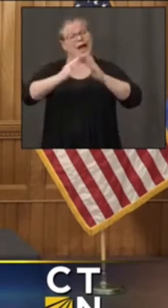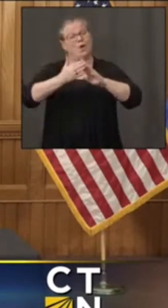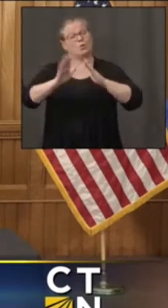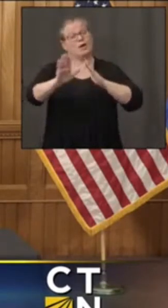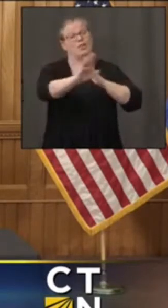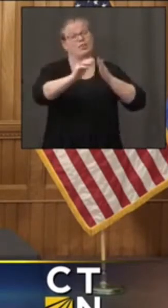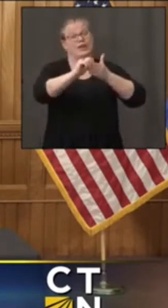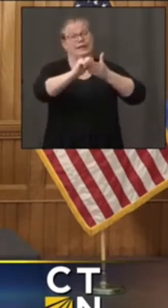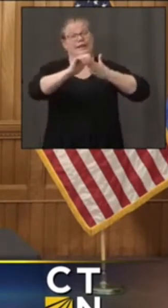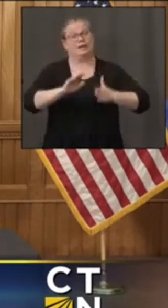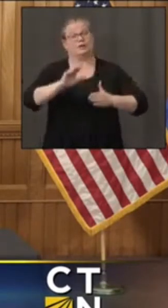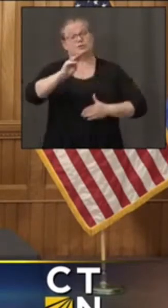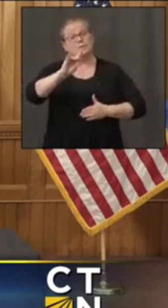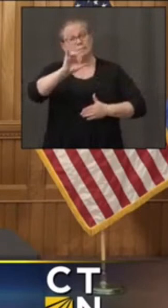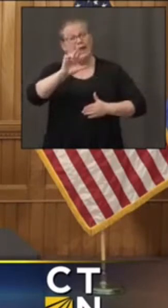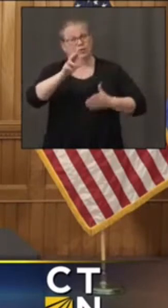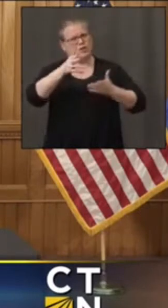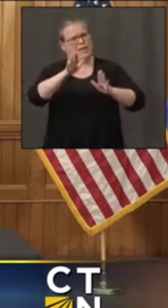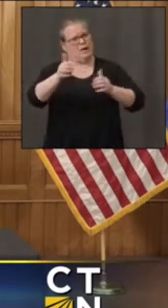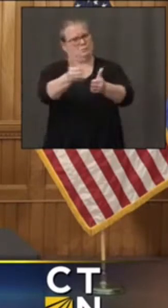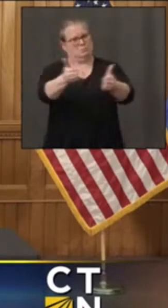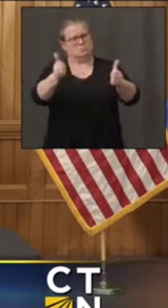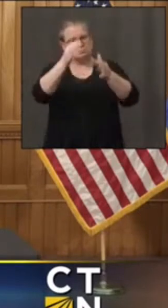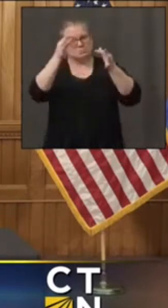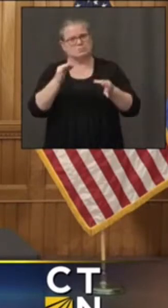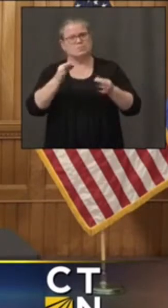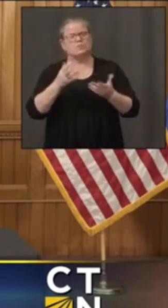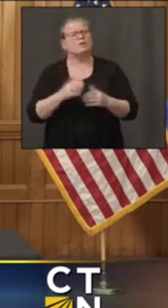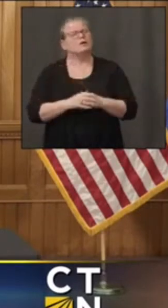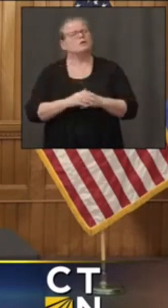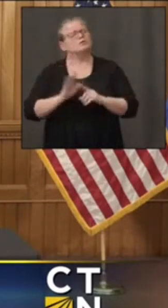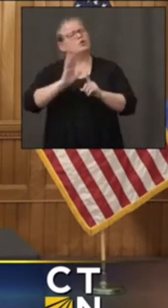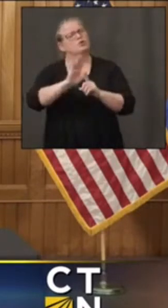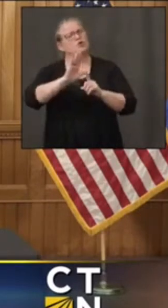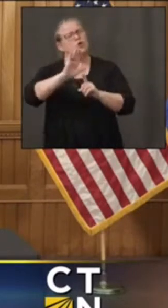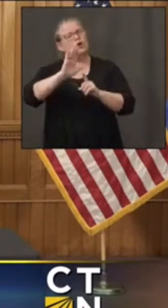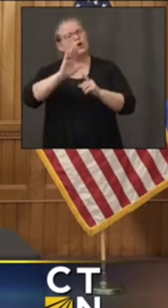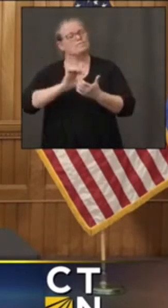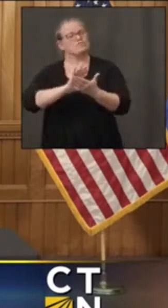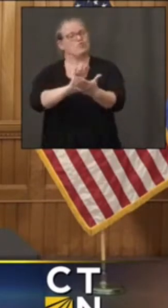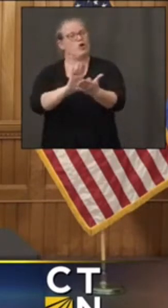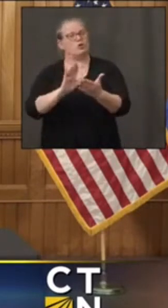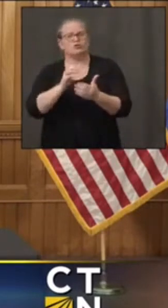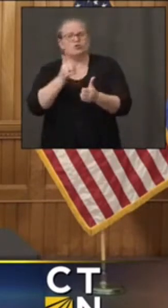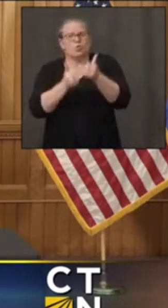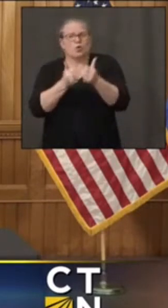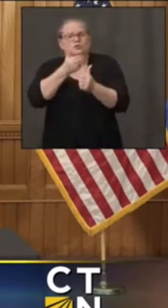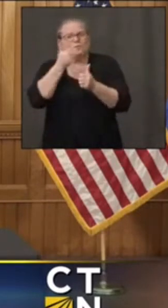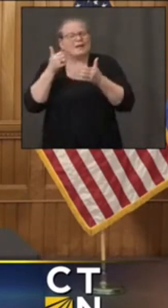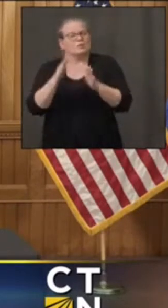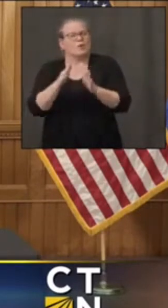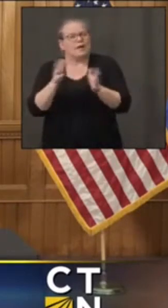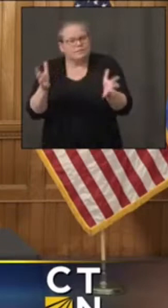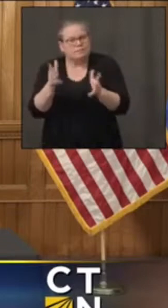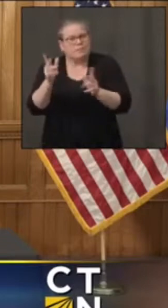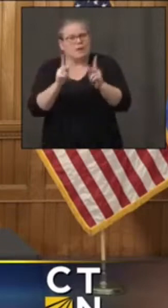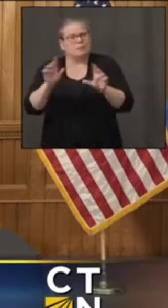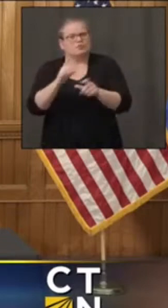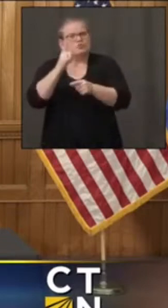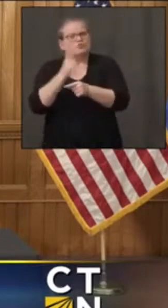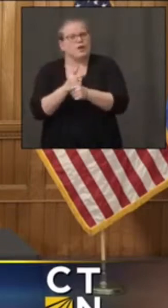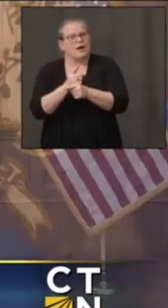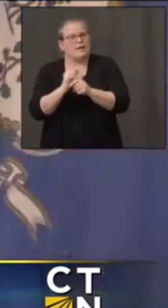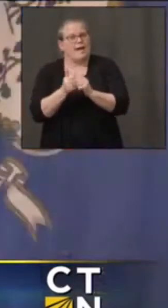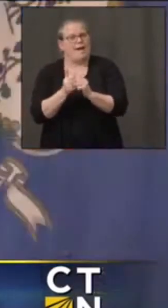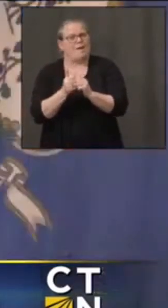approach at this point as to what is the most effective way of getting people to do the right thing? By